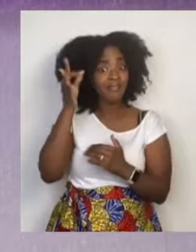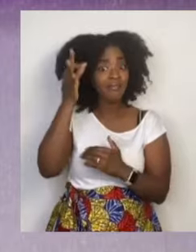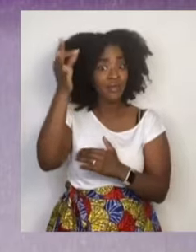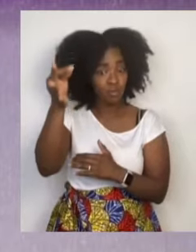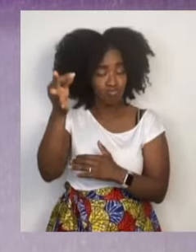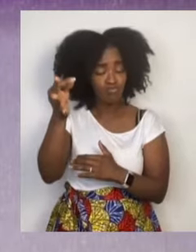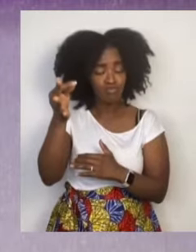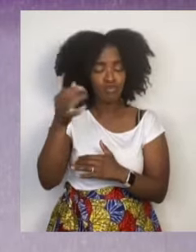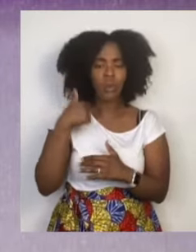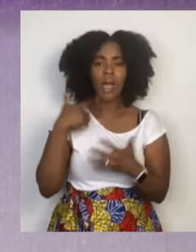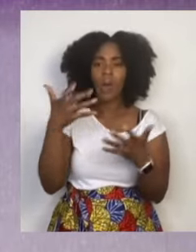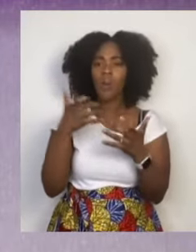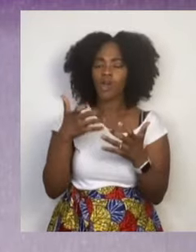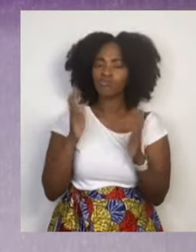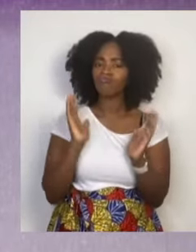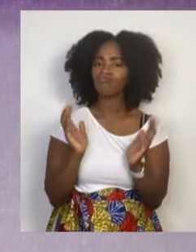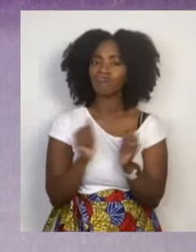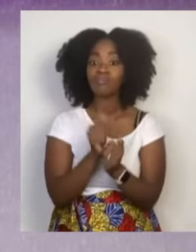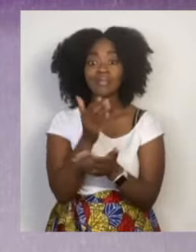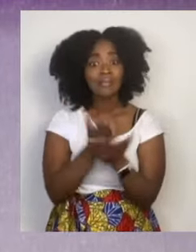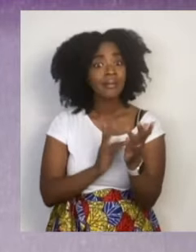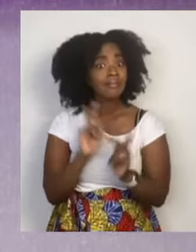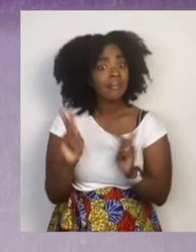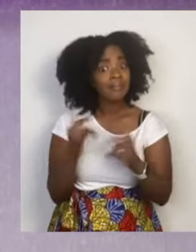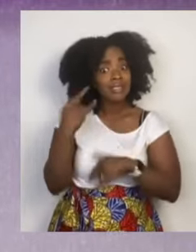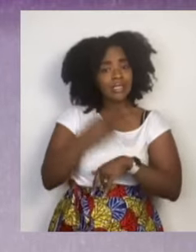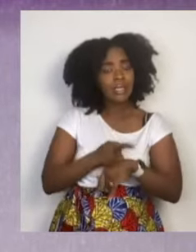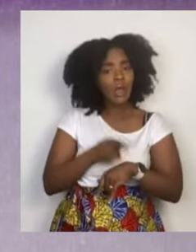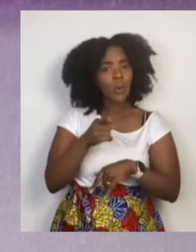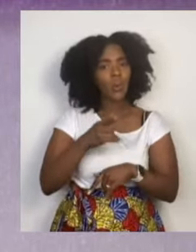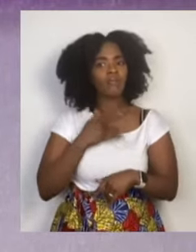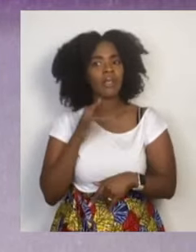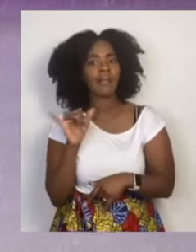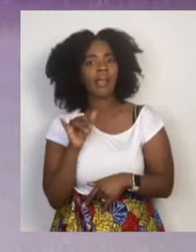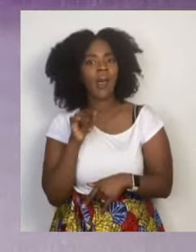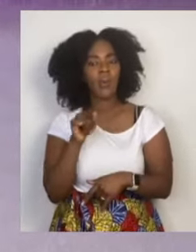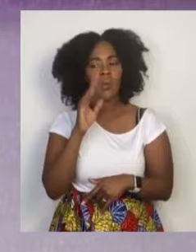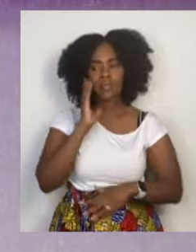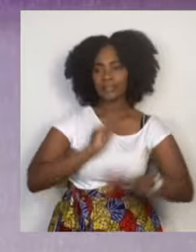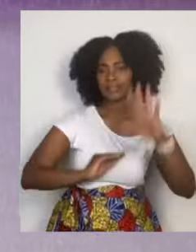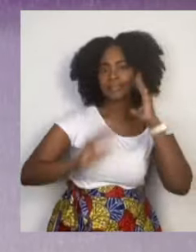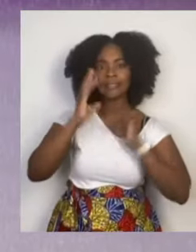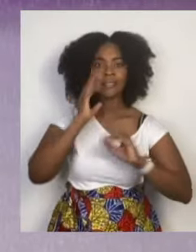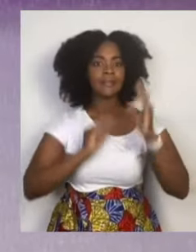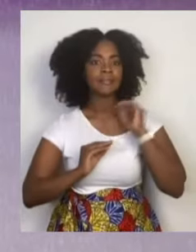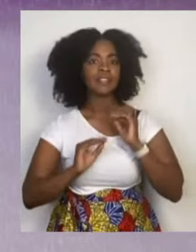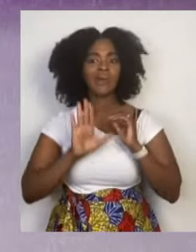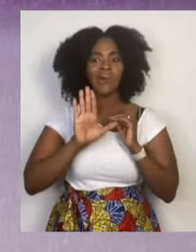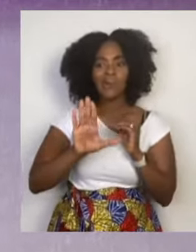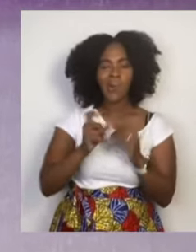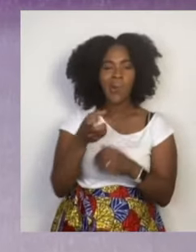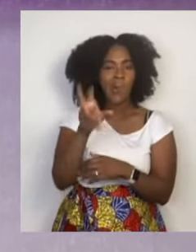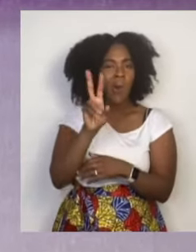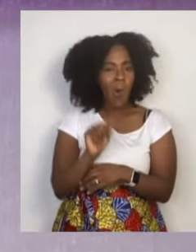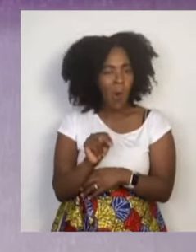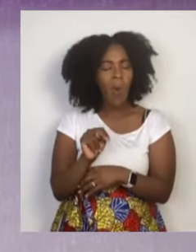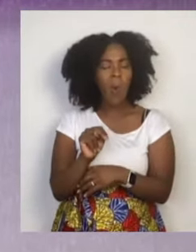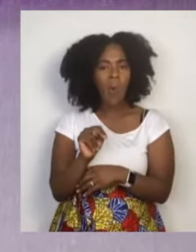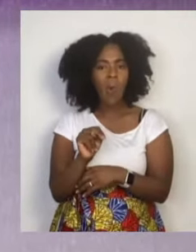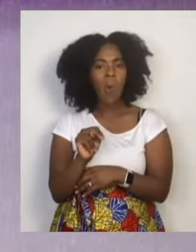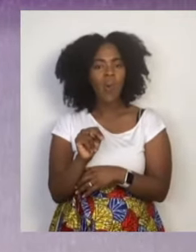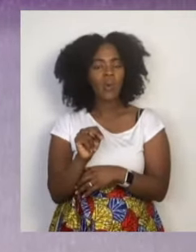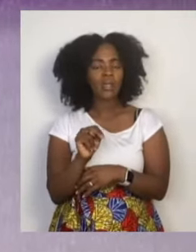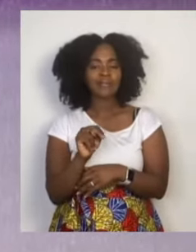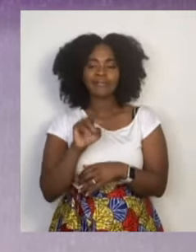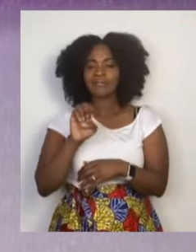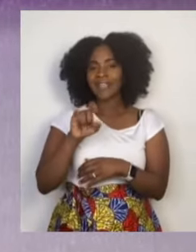today who may feel like you are experiencing your own metaphorical exile. It may